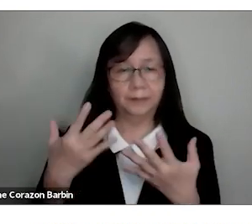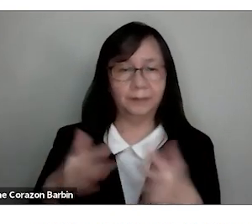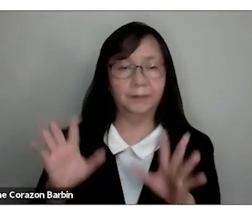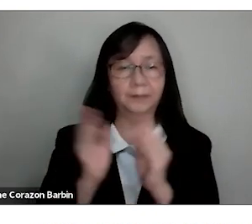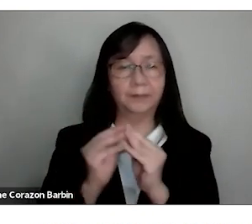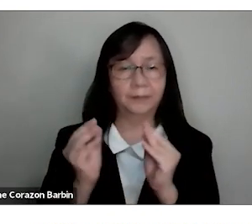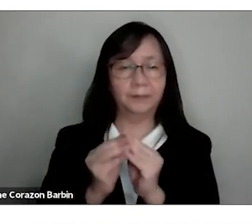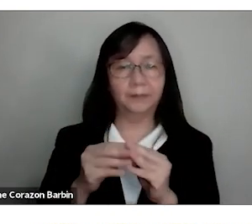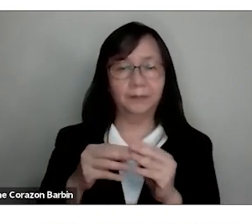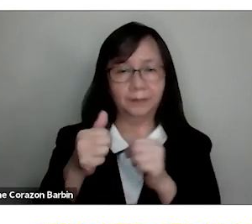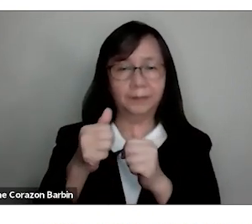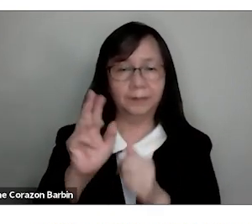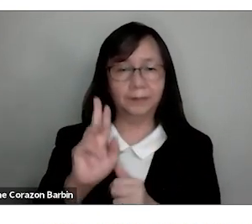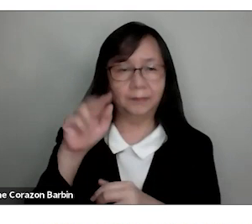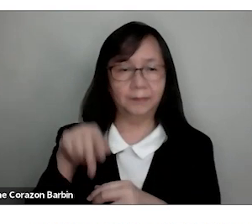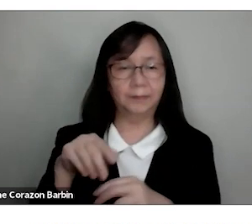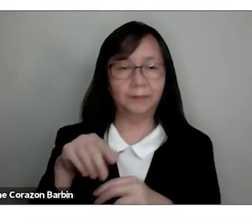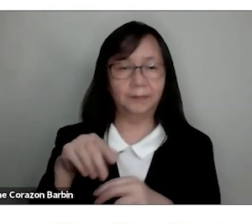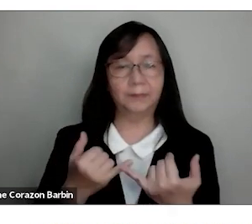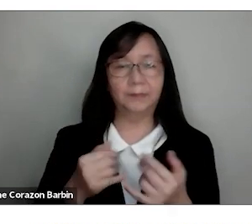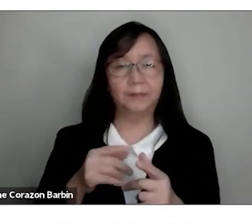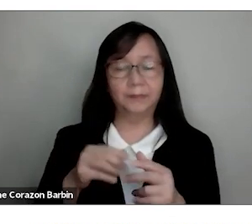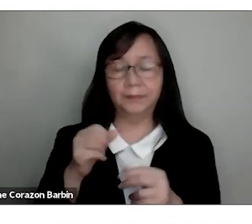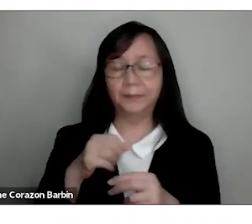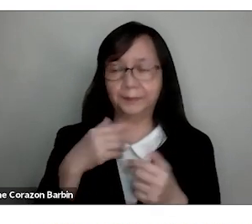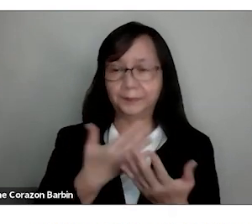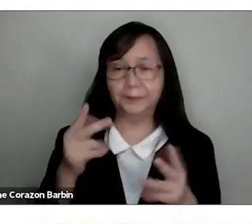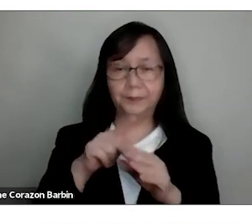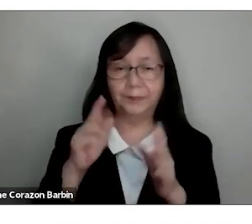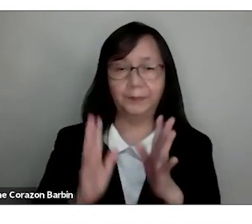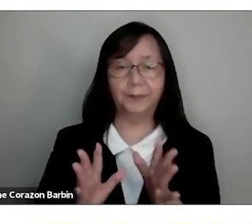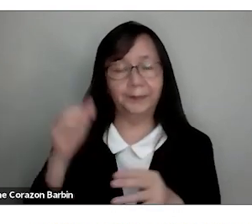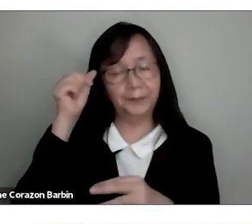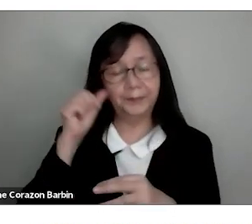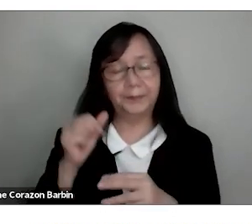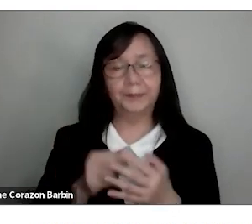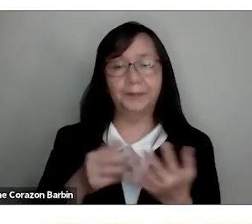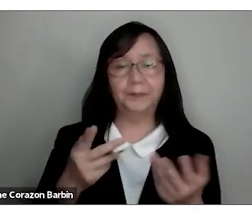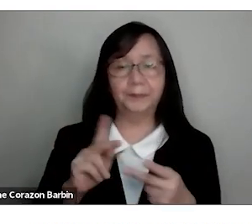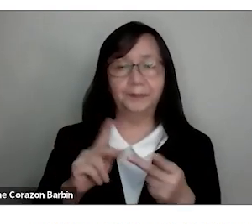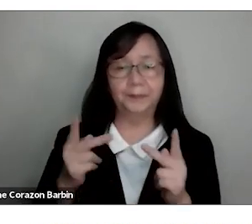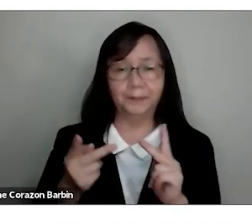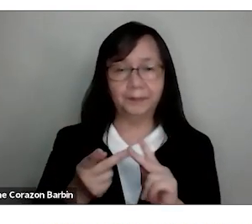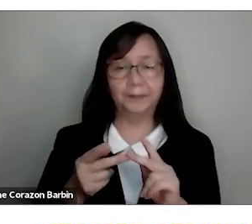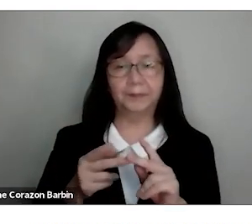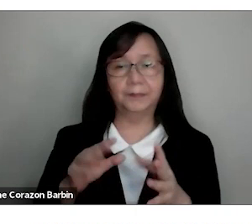continuous updating with the participants and their adult mentors are conducted by CRC